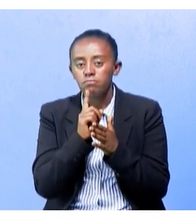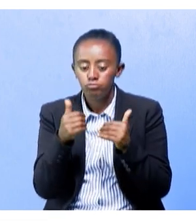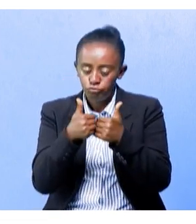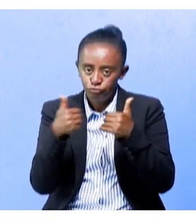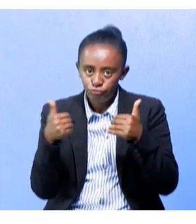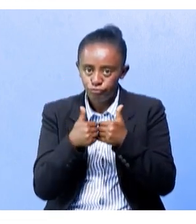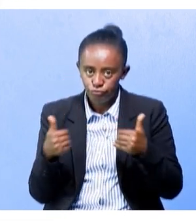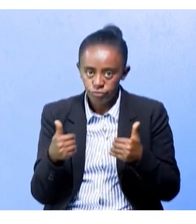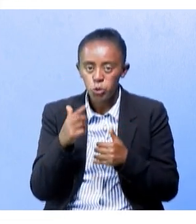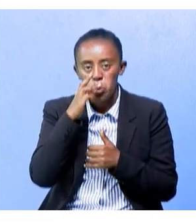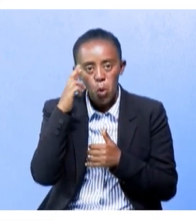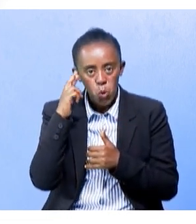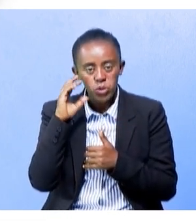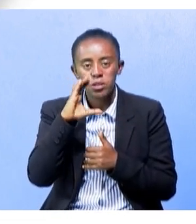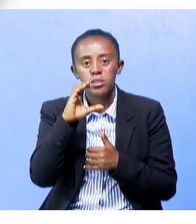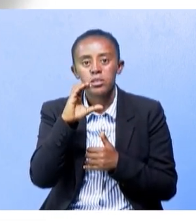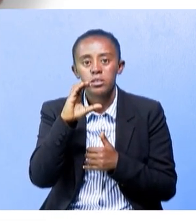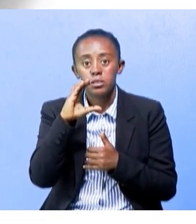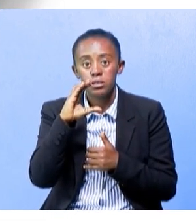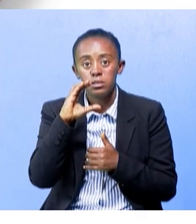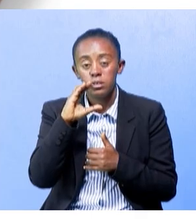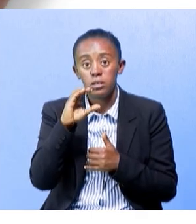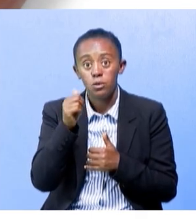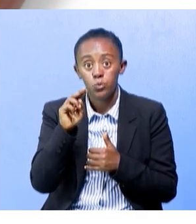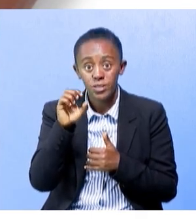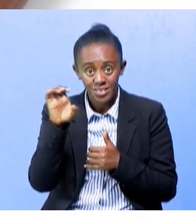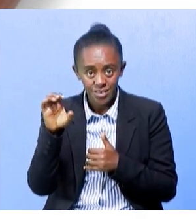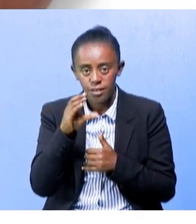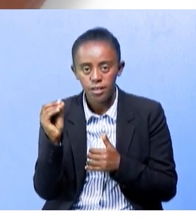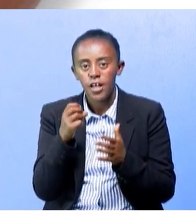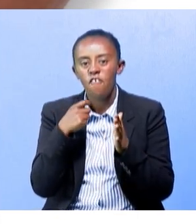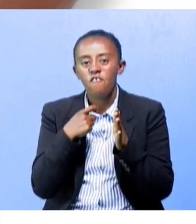The cause and the effect